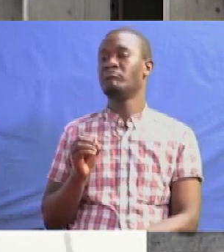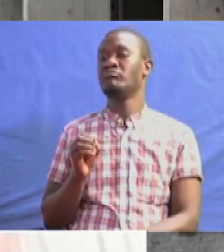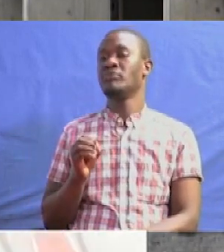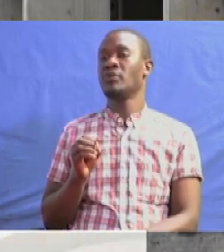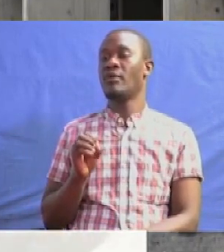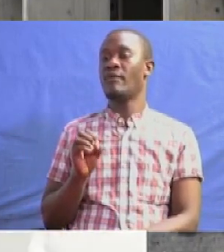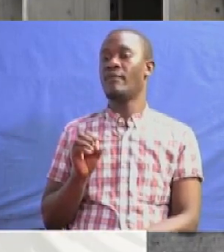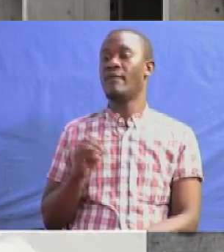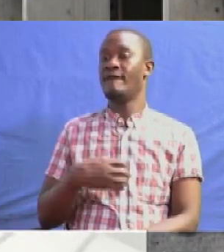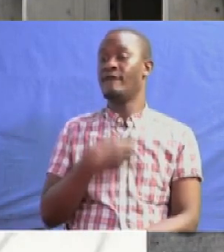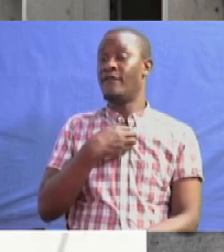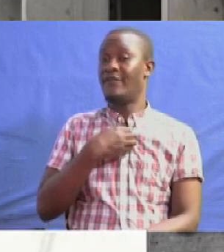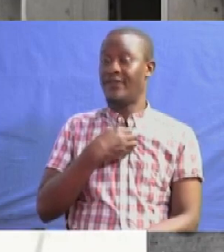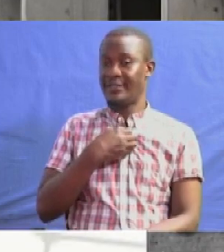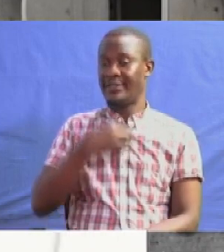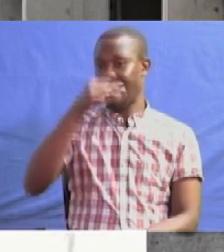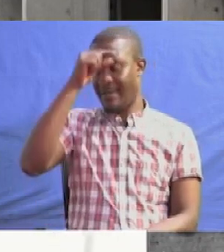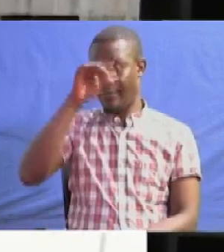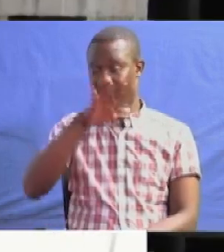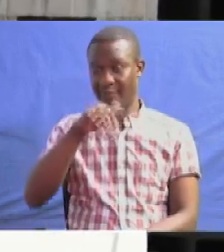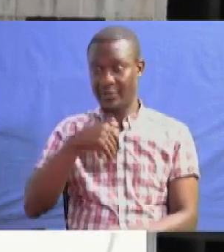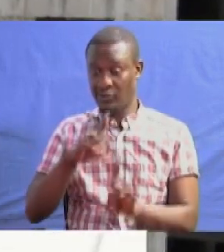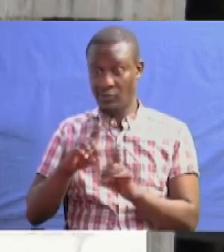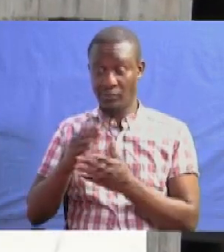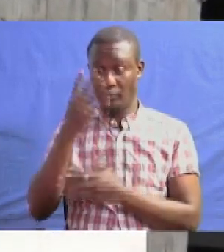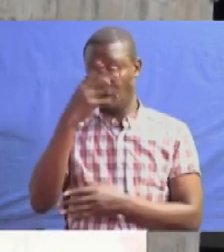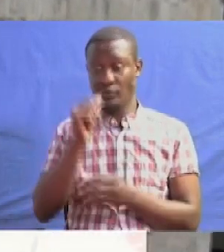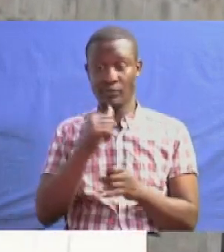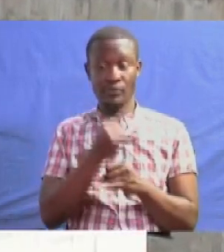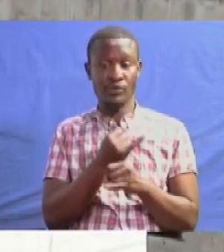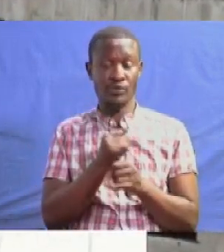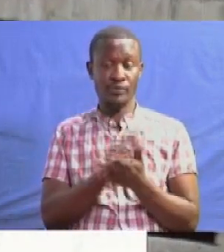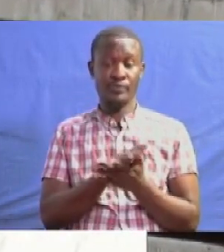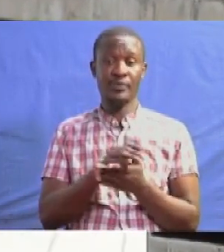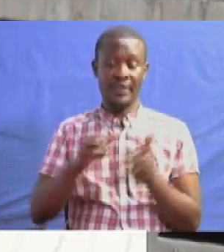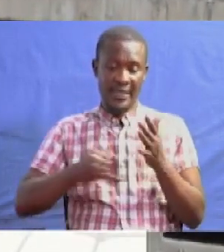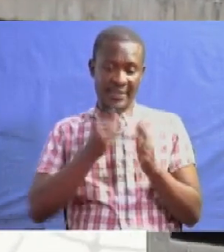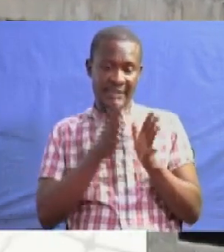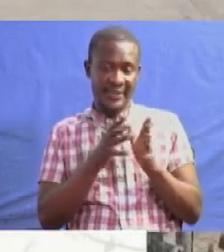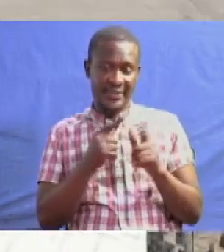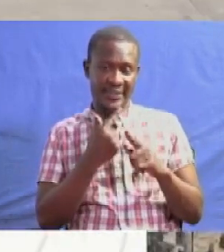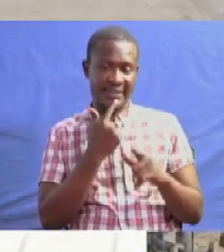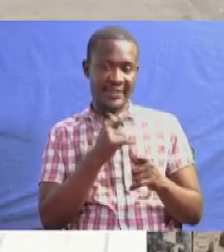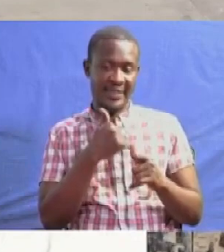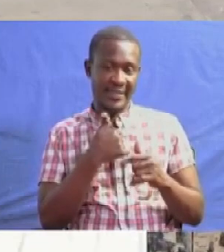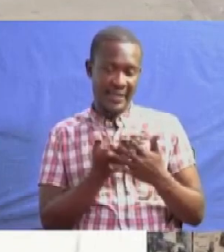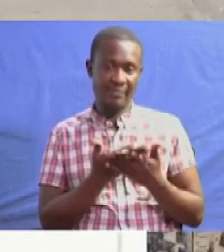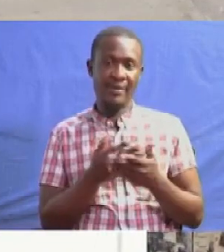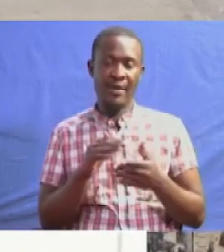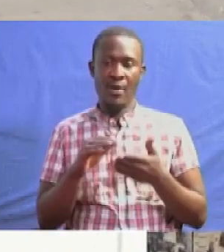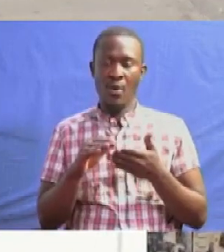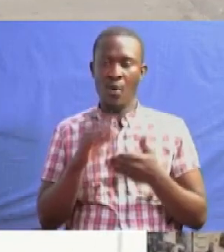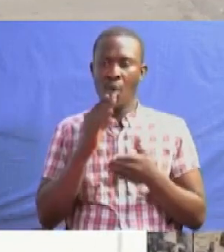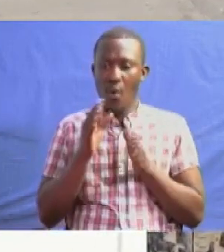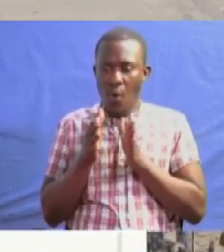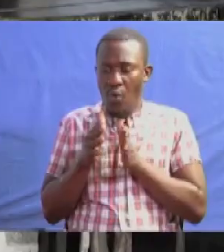Thika or visit government quarters where they have done this beautiful job. On his part, Engineer Miles Mwangi, while noting that they are on track to complete the